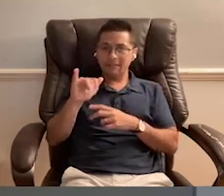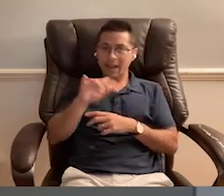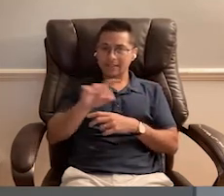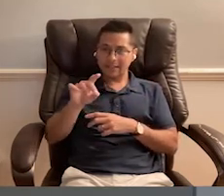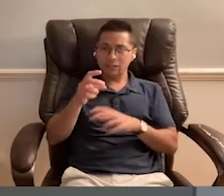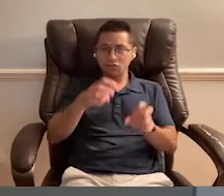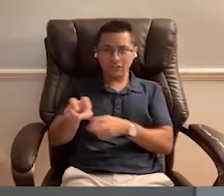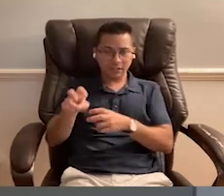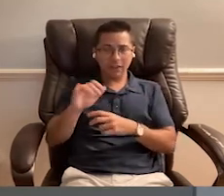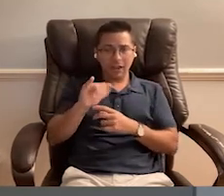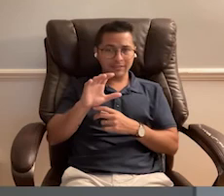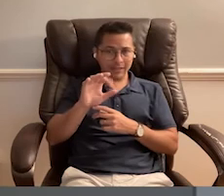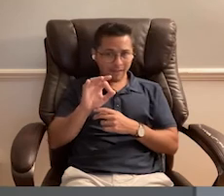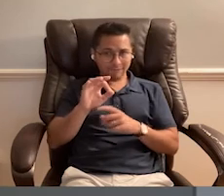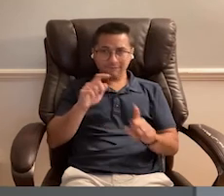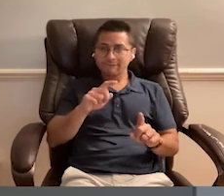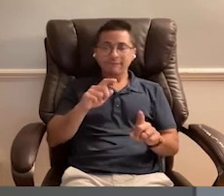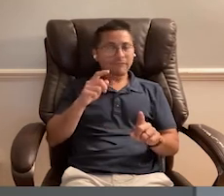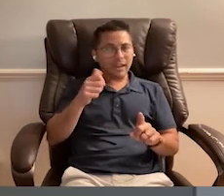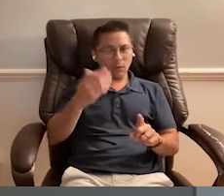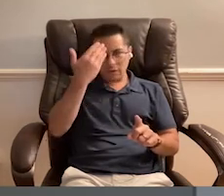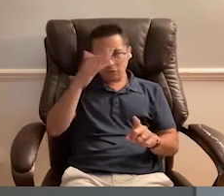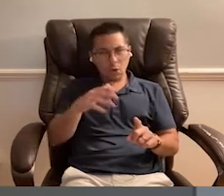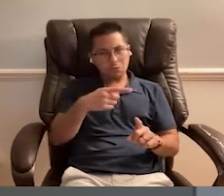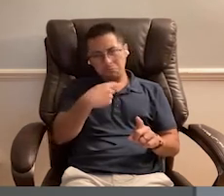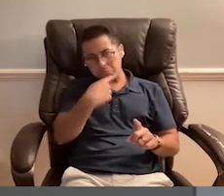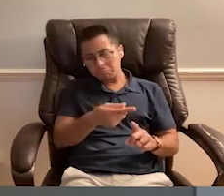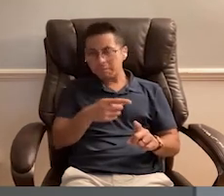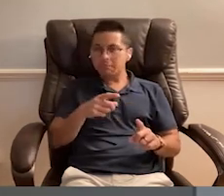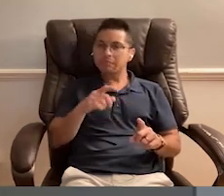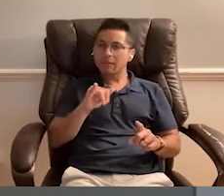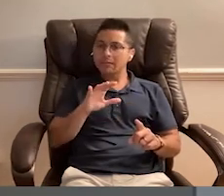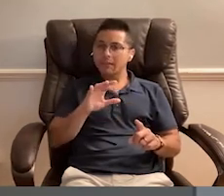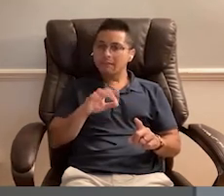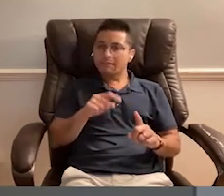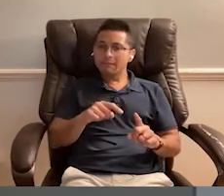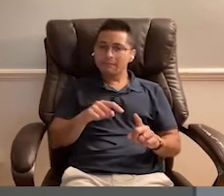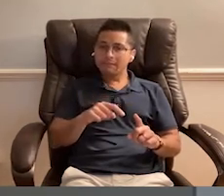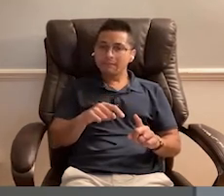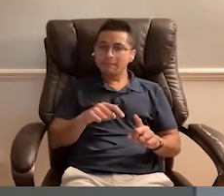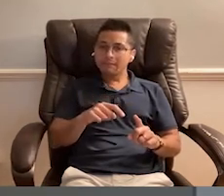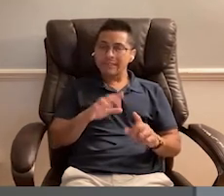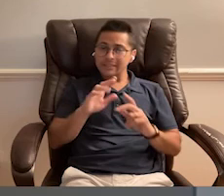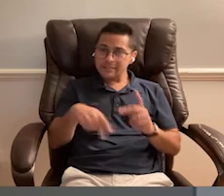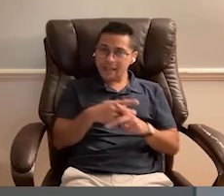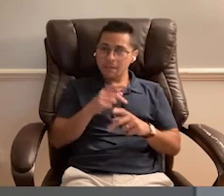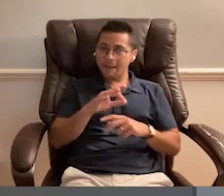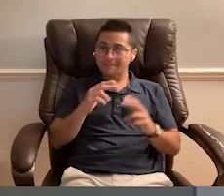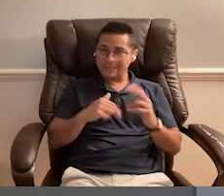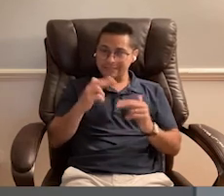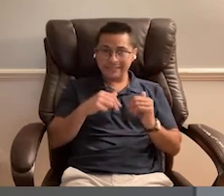transitions, also known as ICF, IDD transitions. ICFs, for anybody who doesn't know, just to tell them, that